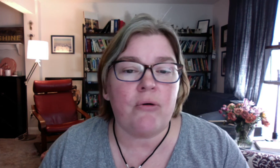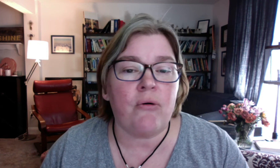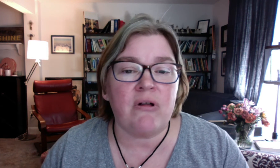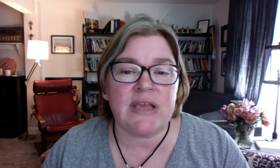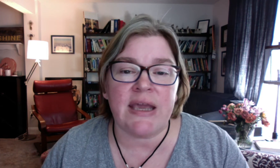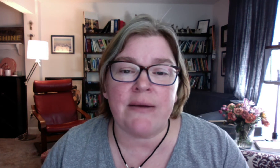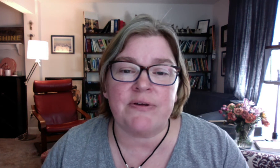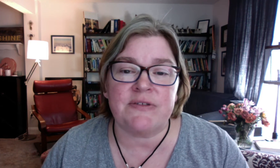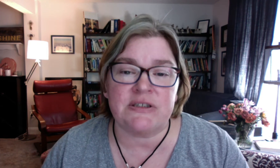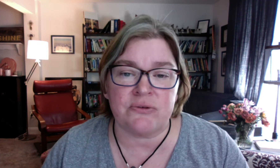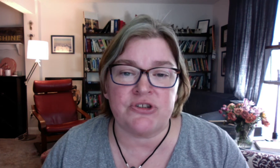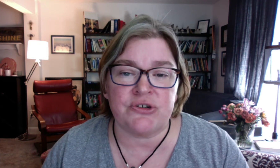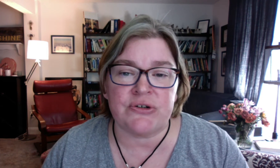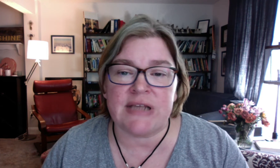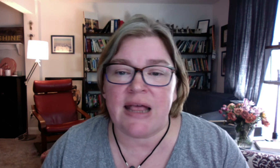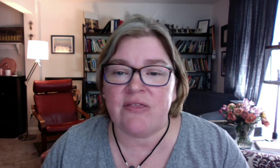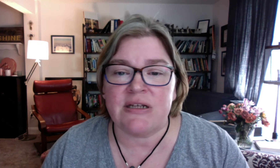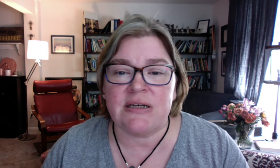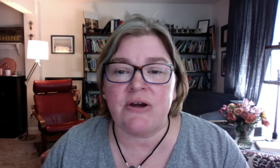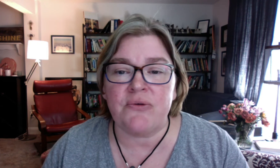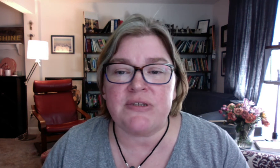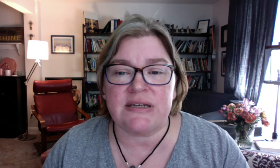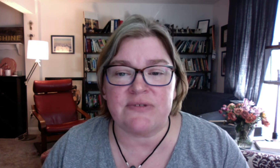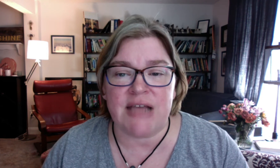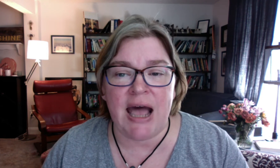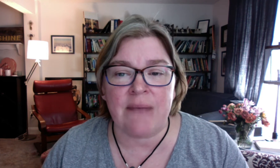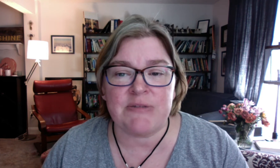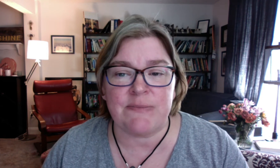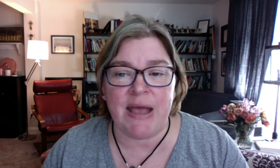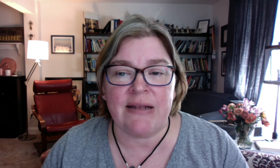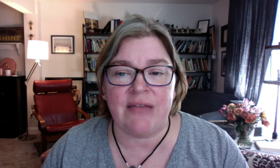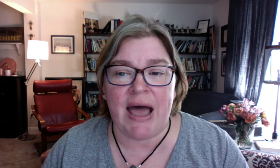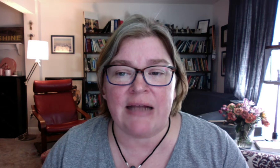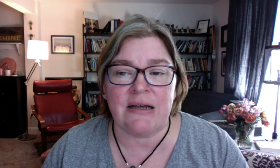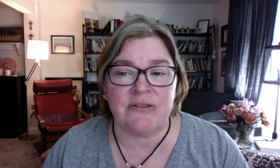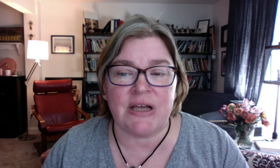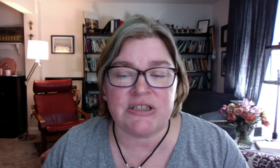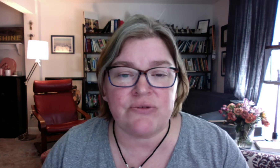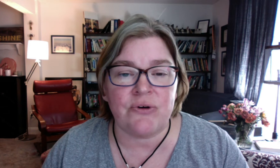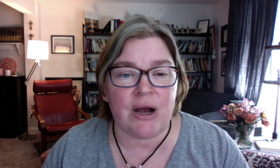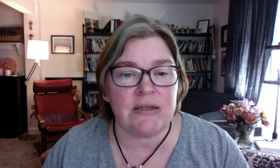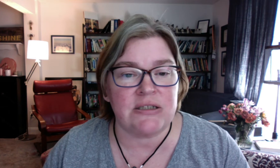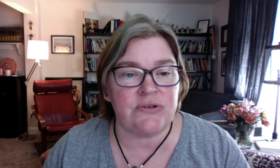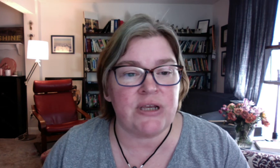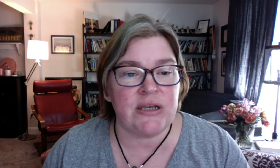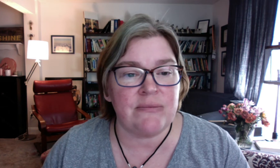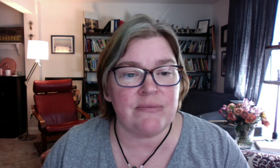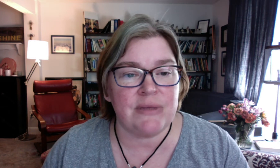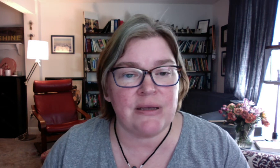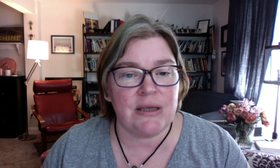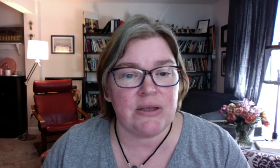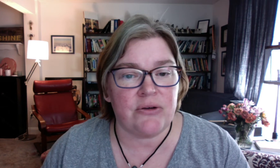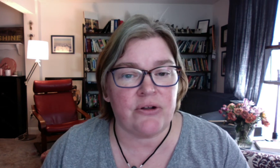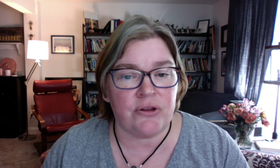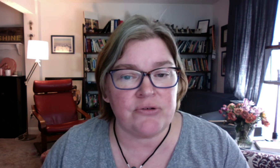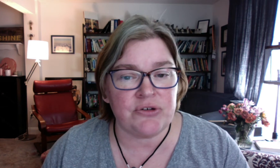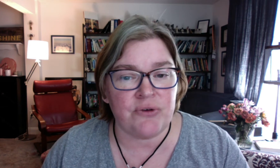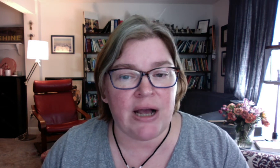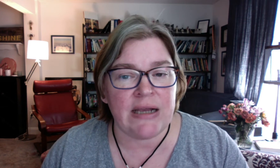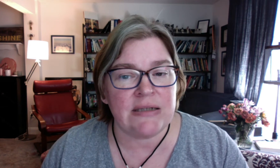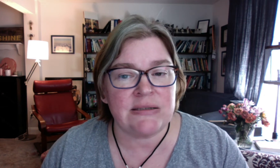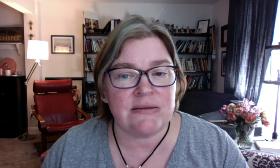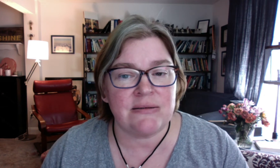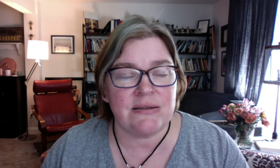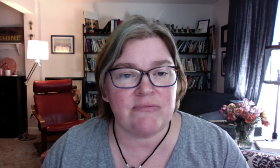To a whole camp of soldiers, the notes of taps meant that unless you were on duty, you could close